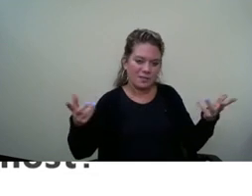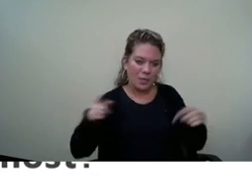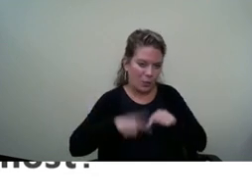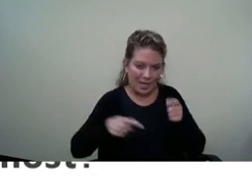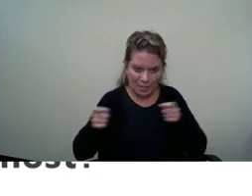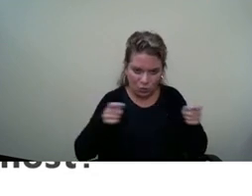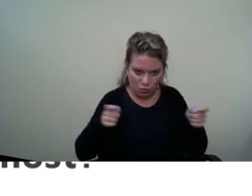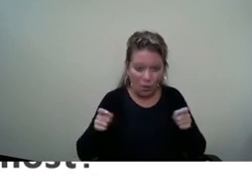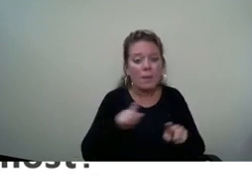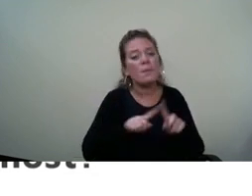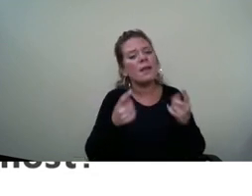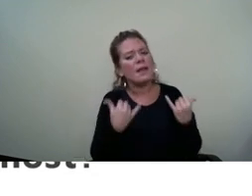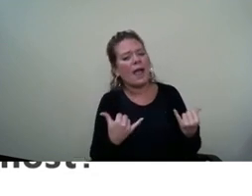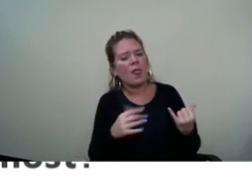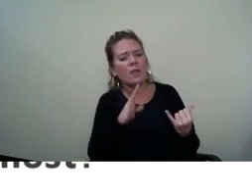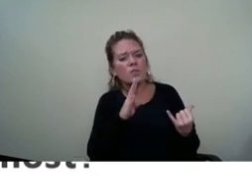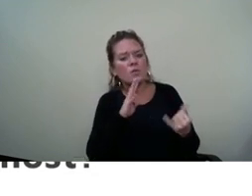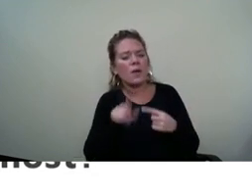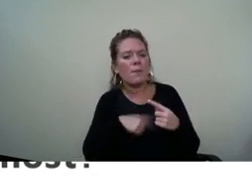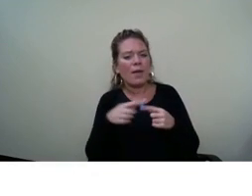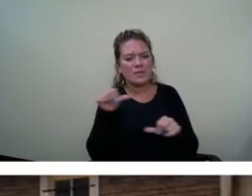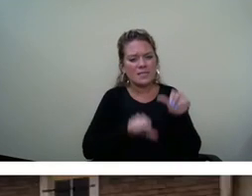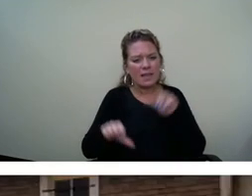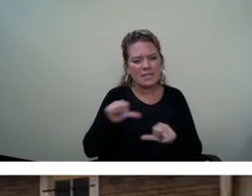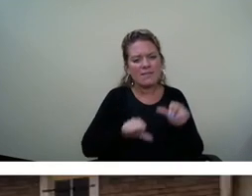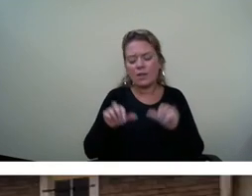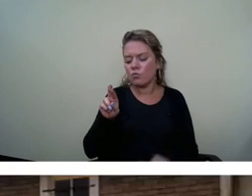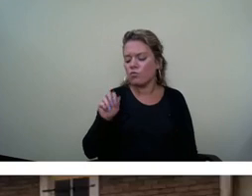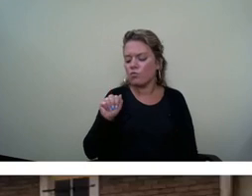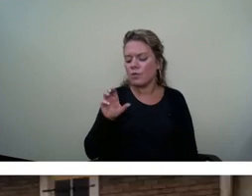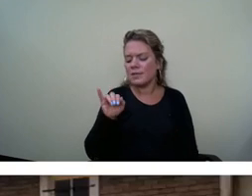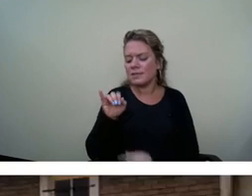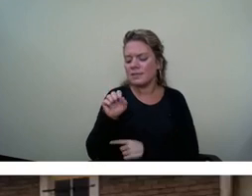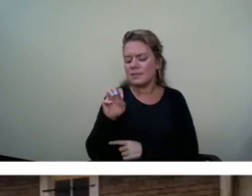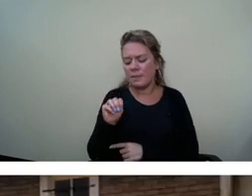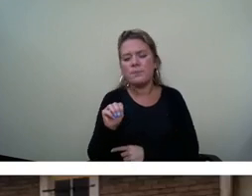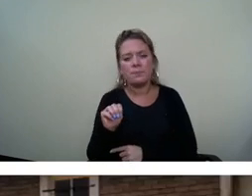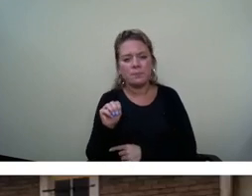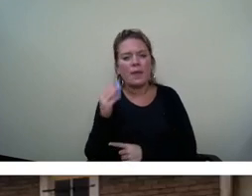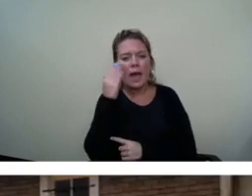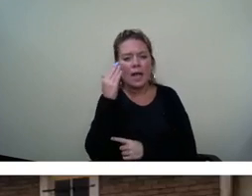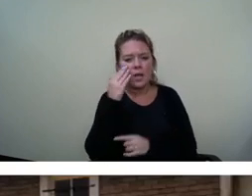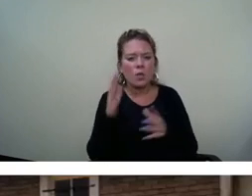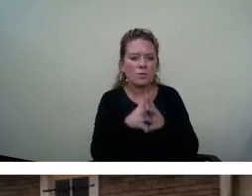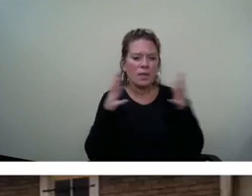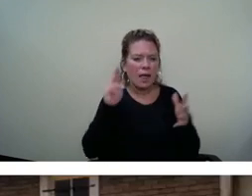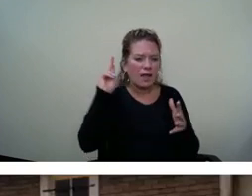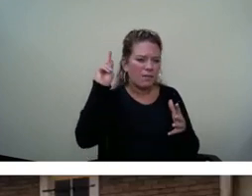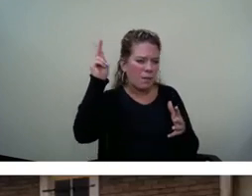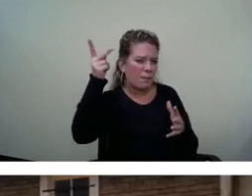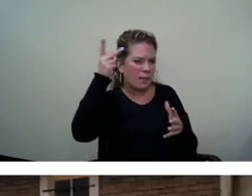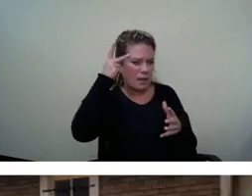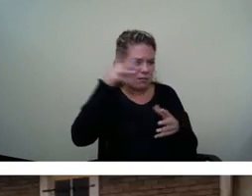now let's talk a little bit about scientific racism. And I know that I had politicization also on the list